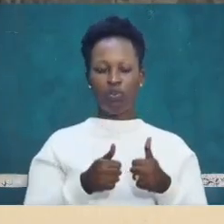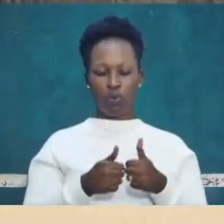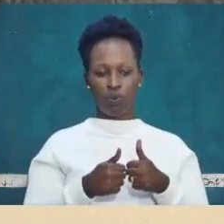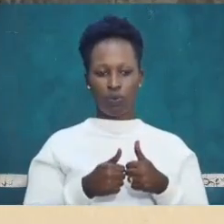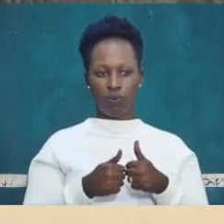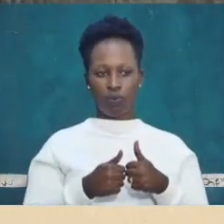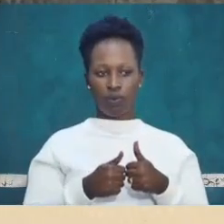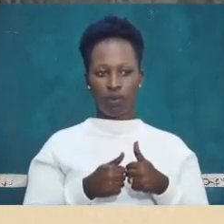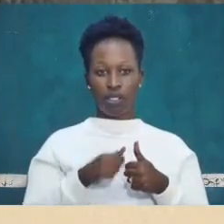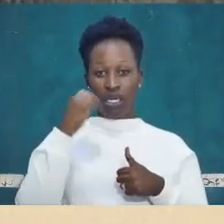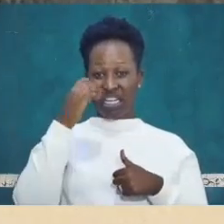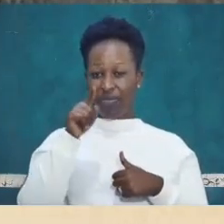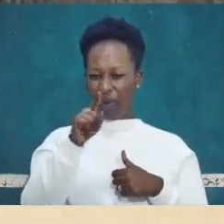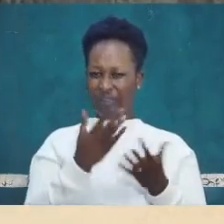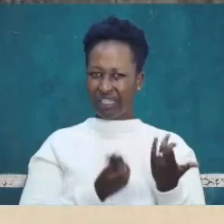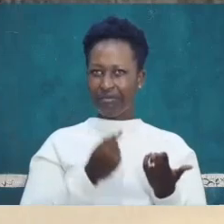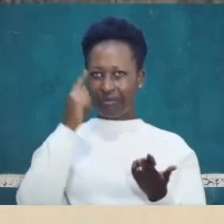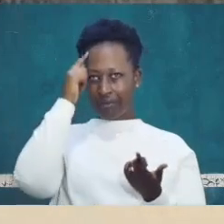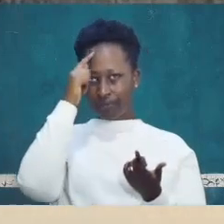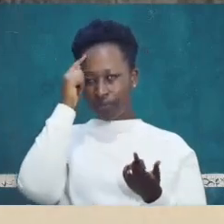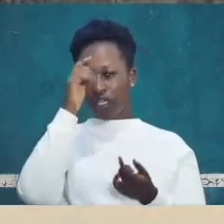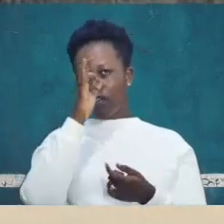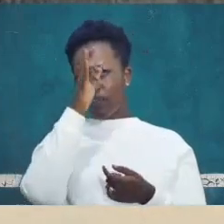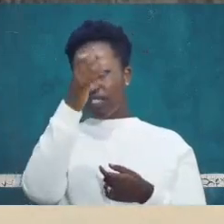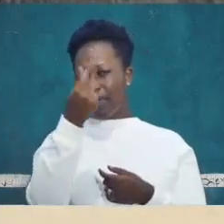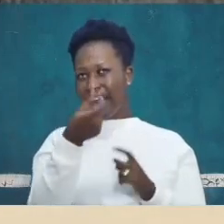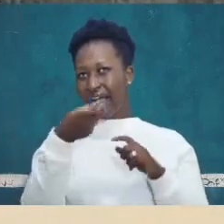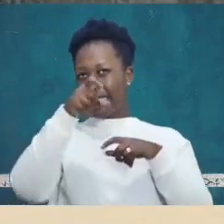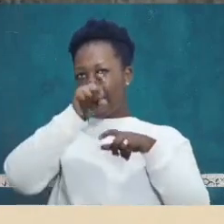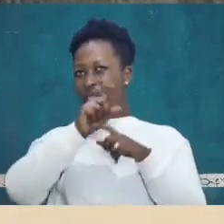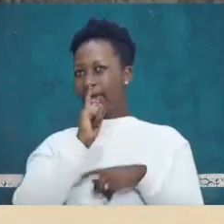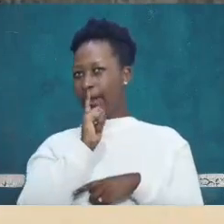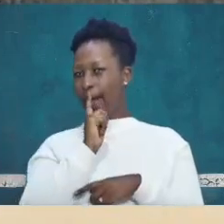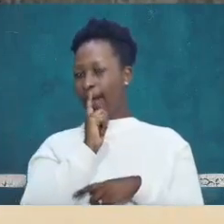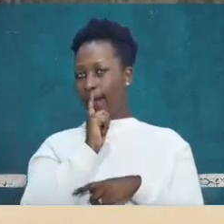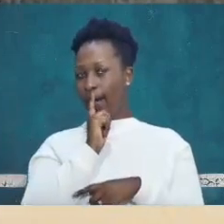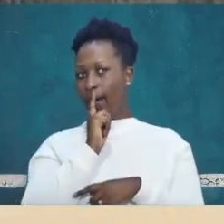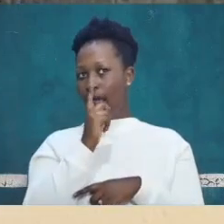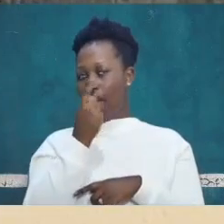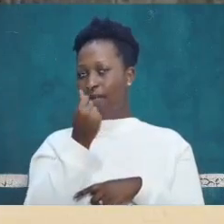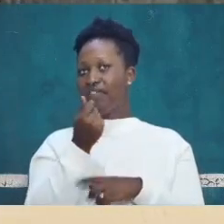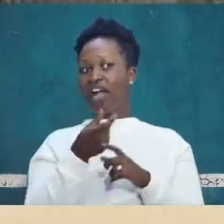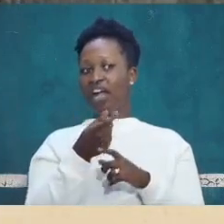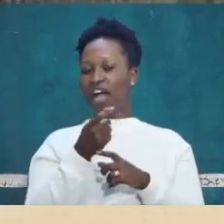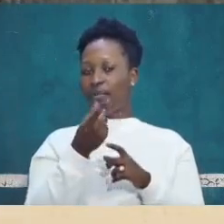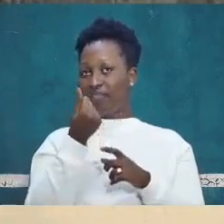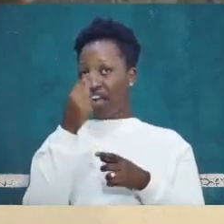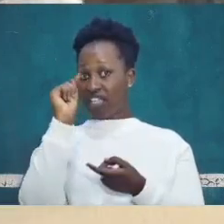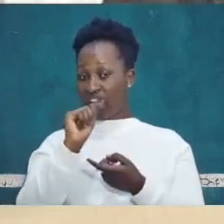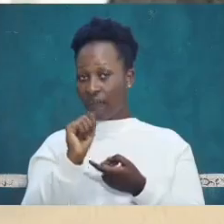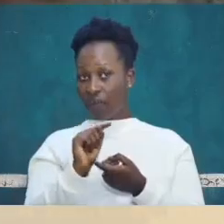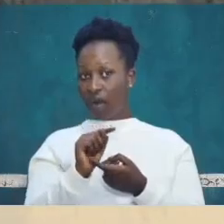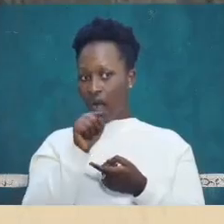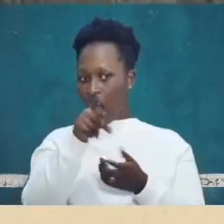So when you expect prices for certain goods to increase in the future, their consumption increases. So